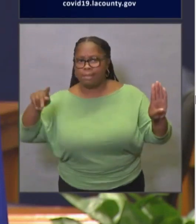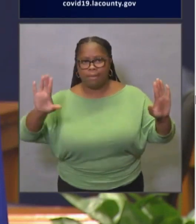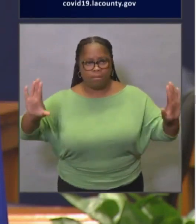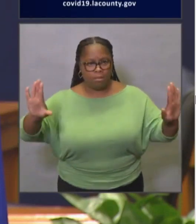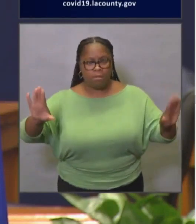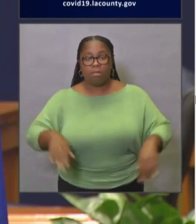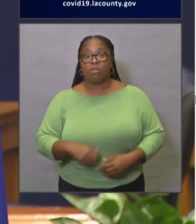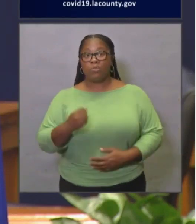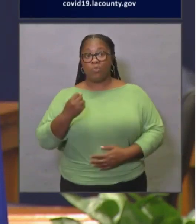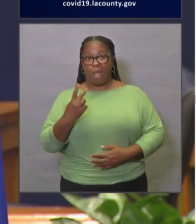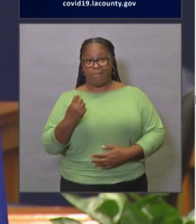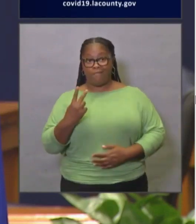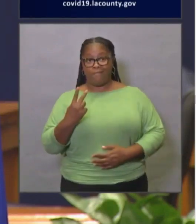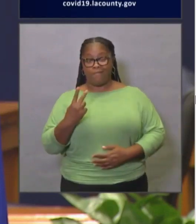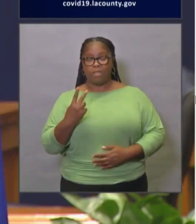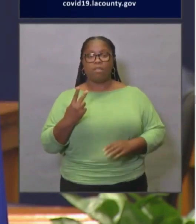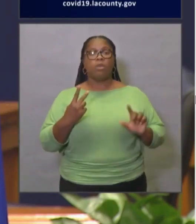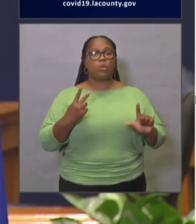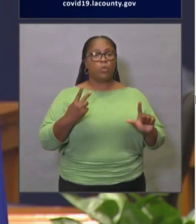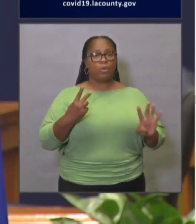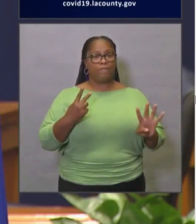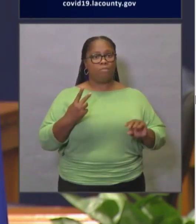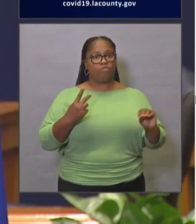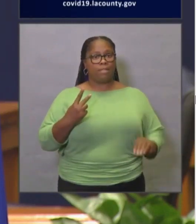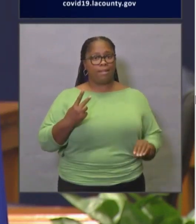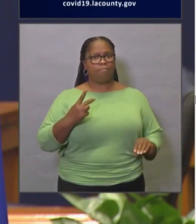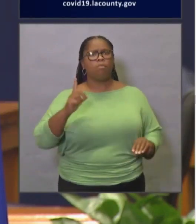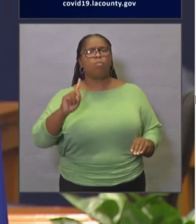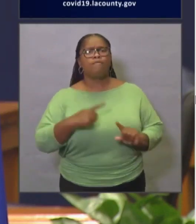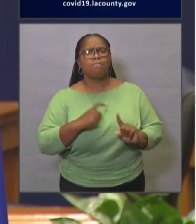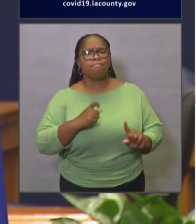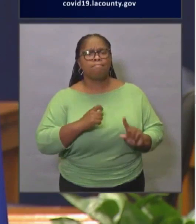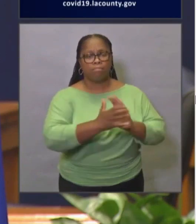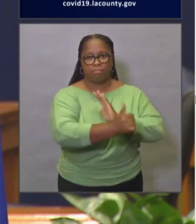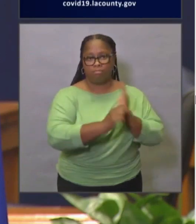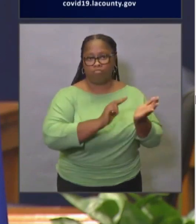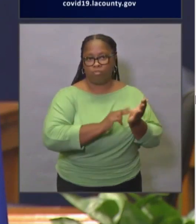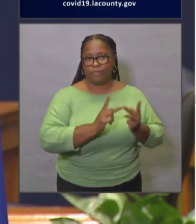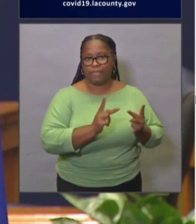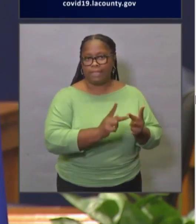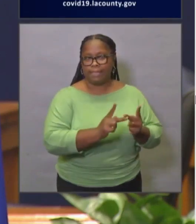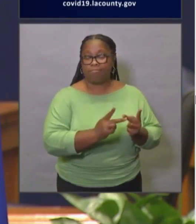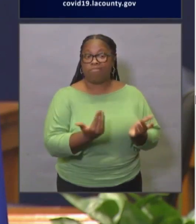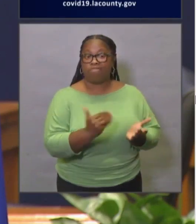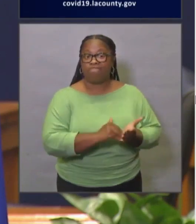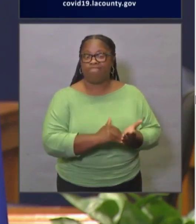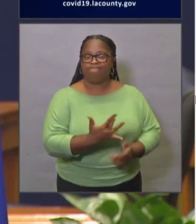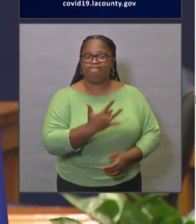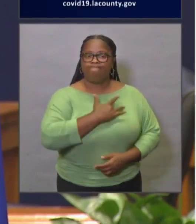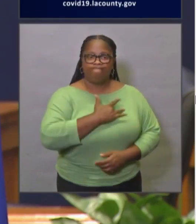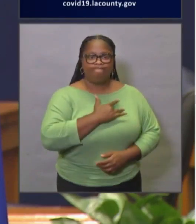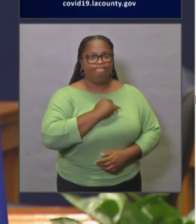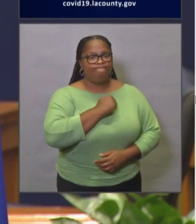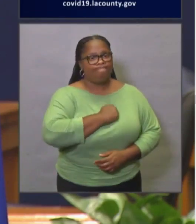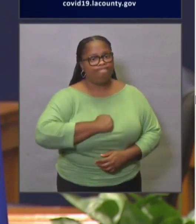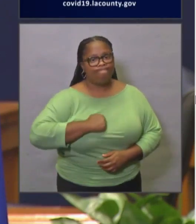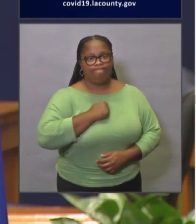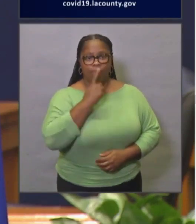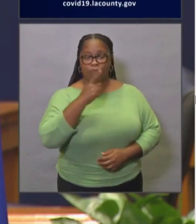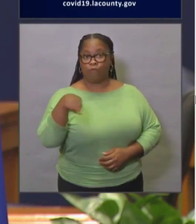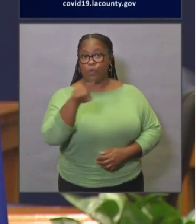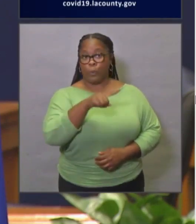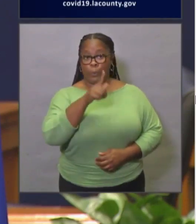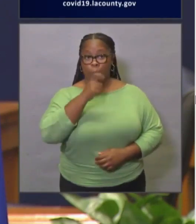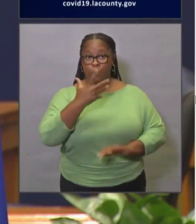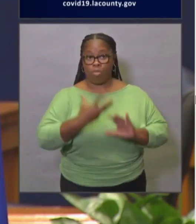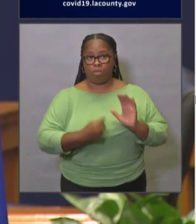more openings in sight. County health officials also announced that beginning Monday, September 14th, K-12 schools